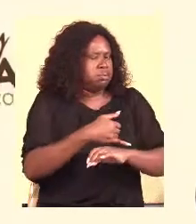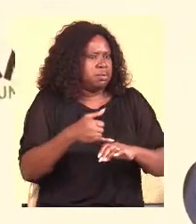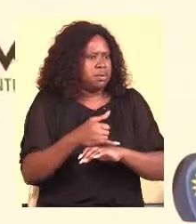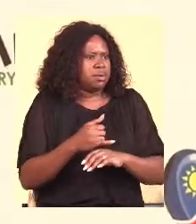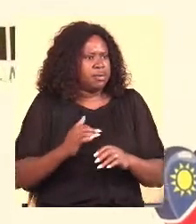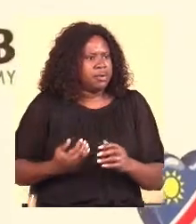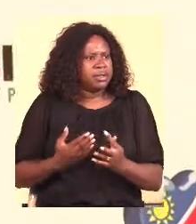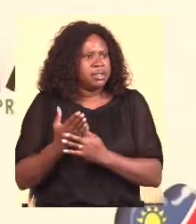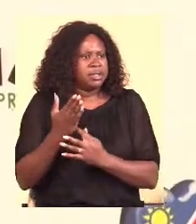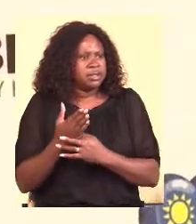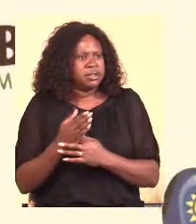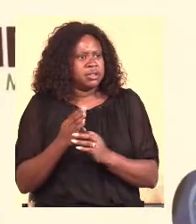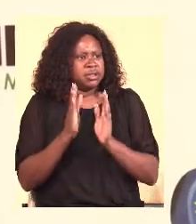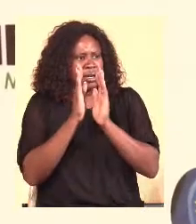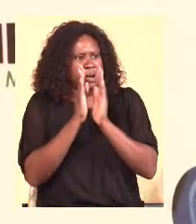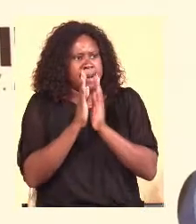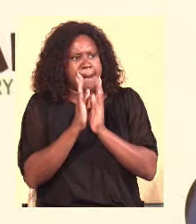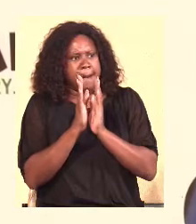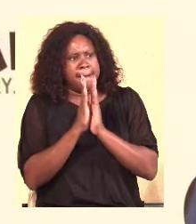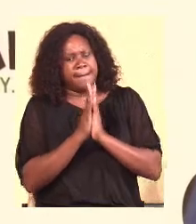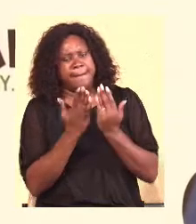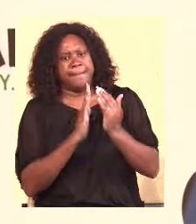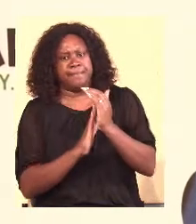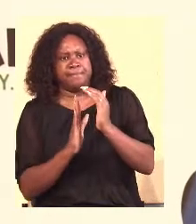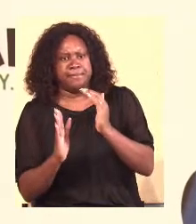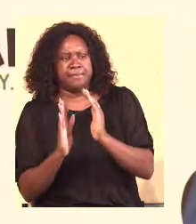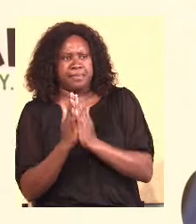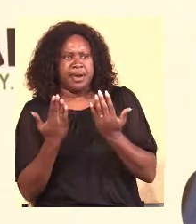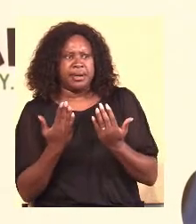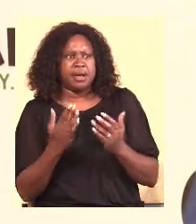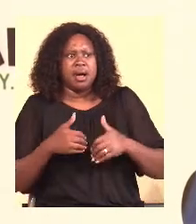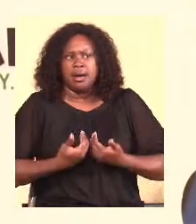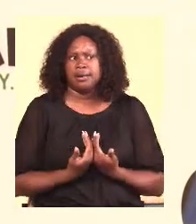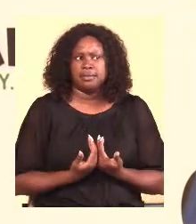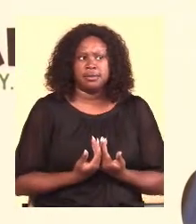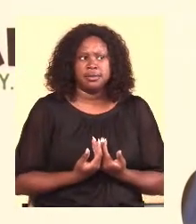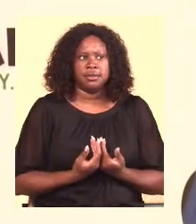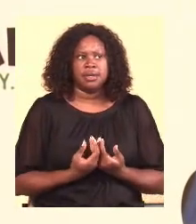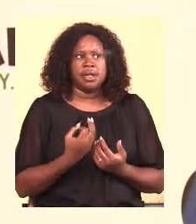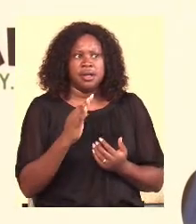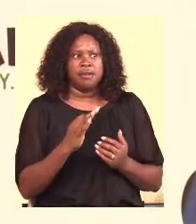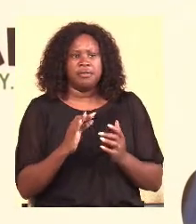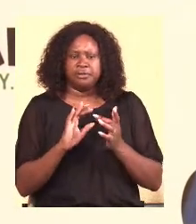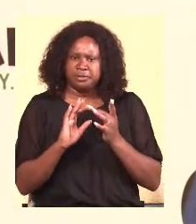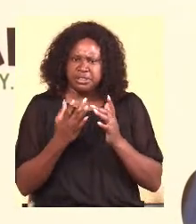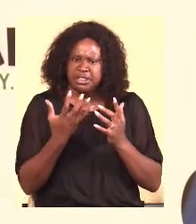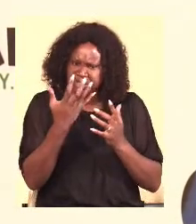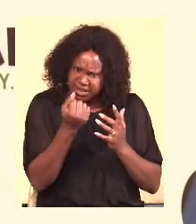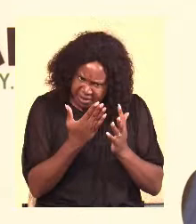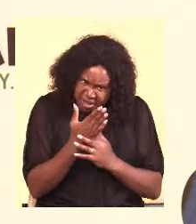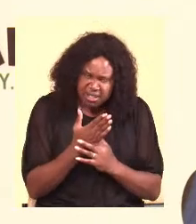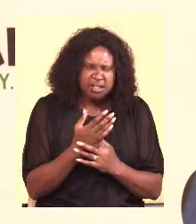would like to access our library. How do they do that? As long as you have access to internet, it's not a